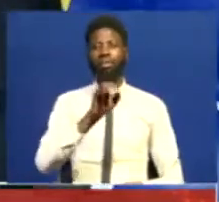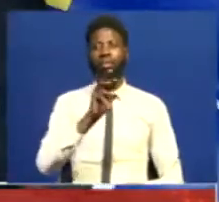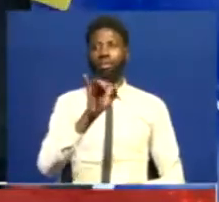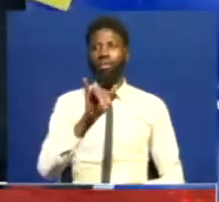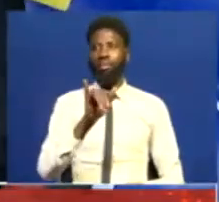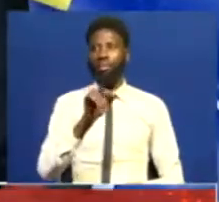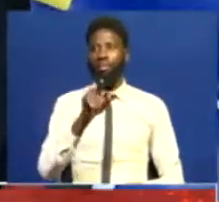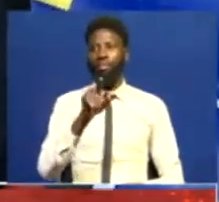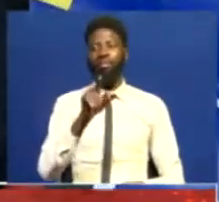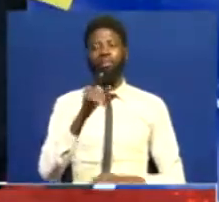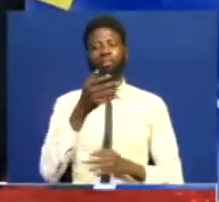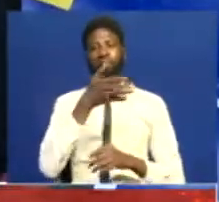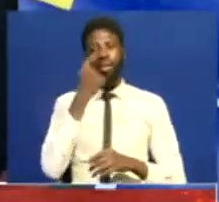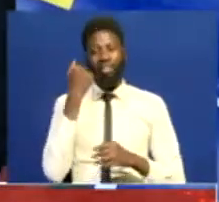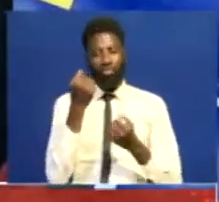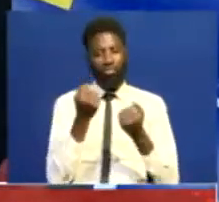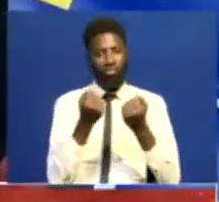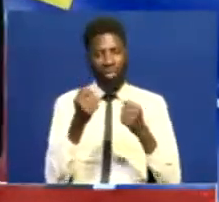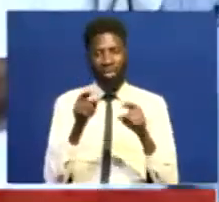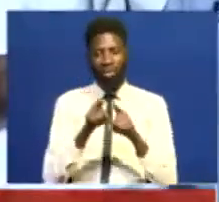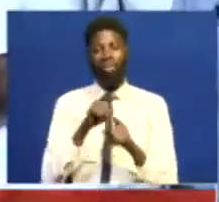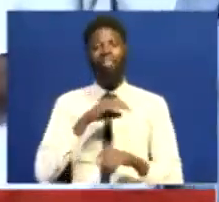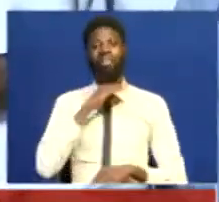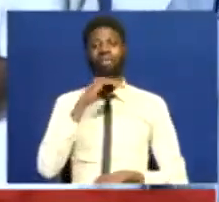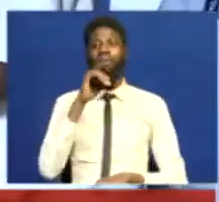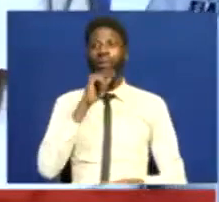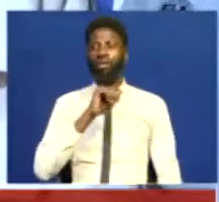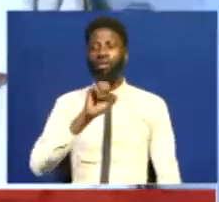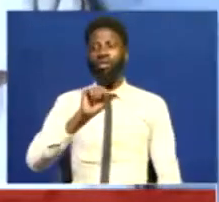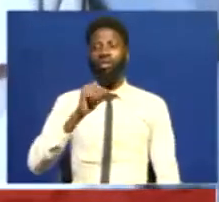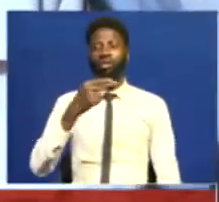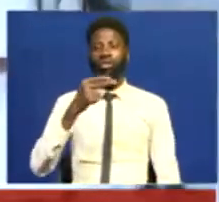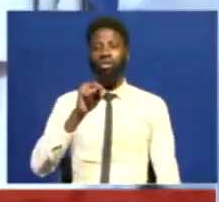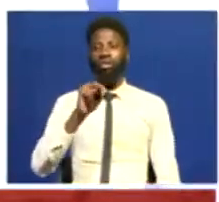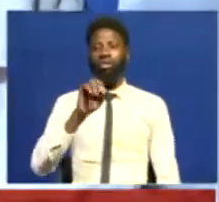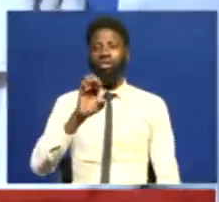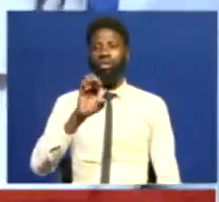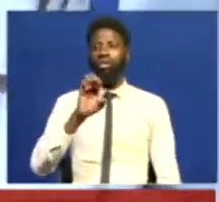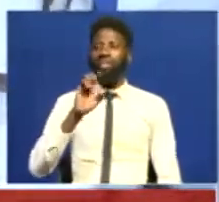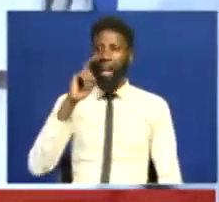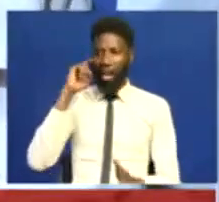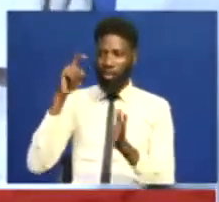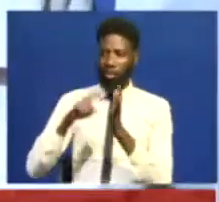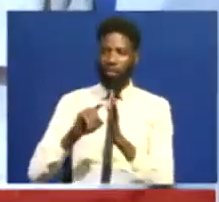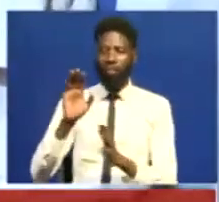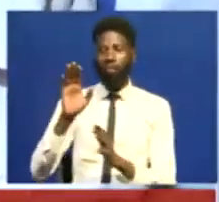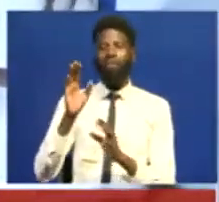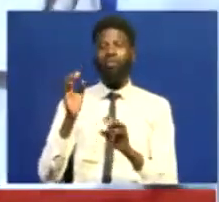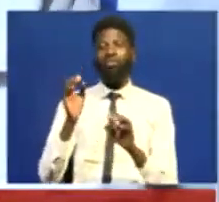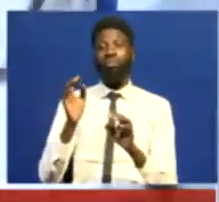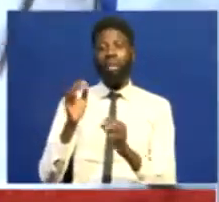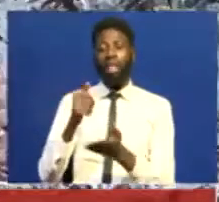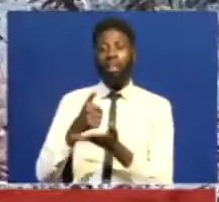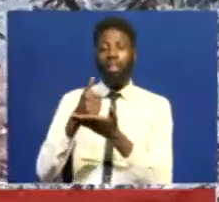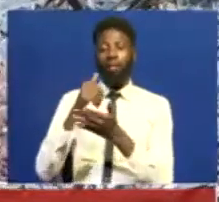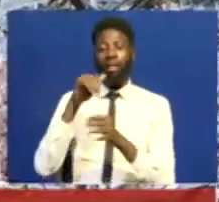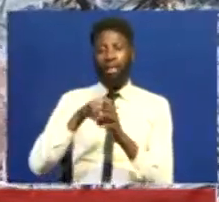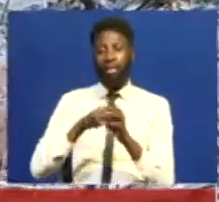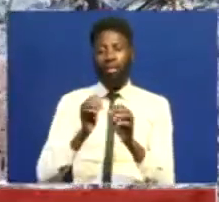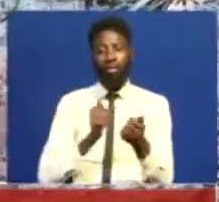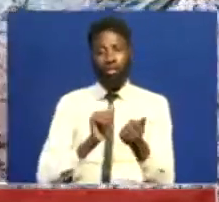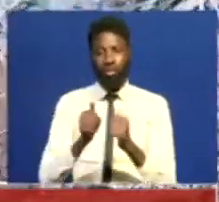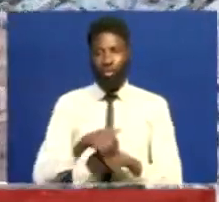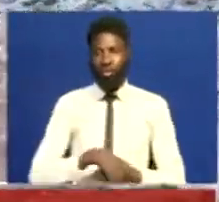mashindano ya magari, huku marehemu Sean Kadovilis akitambuliwa kwa mchango wake katika mchezo huo. Wengine waliotuzwa ni bingwa wa